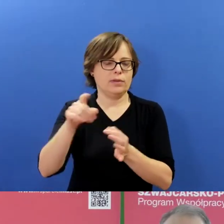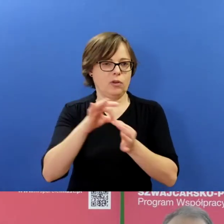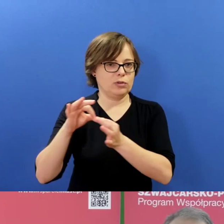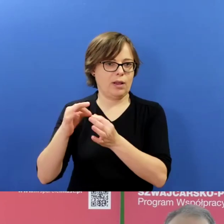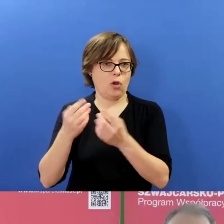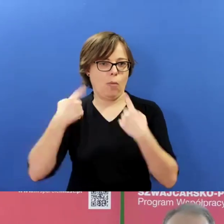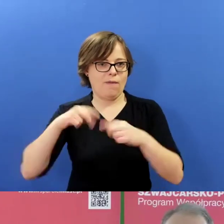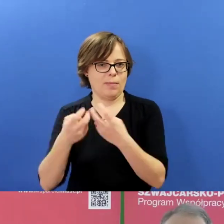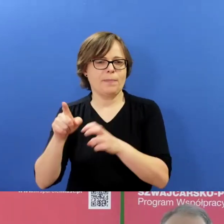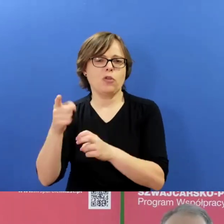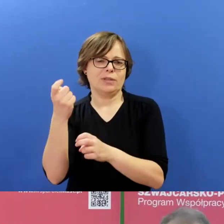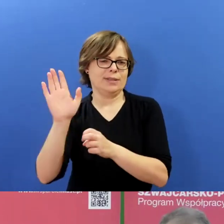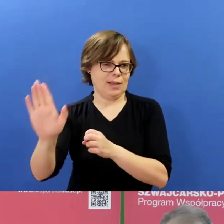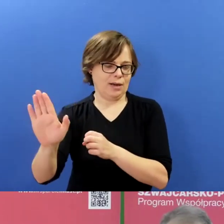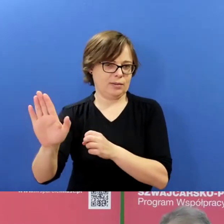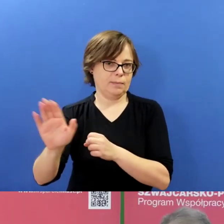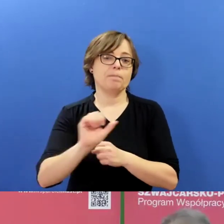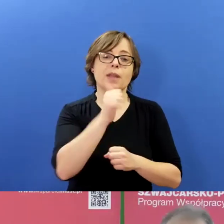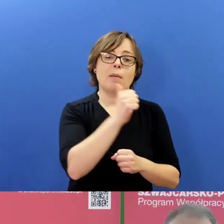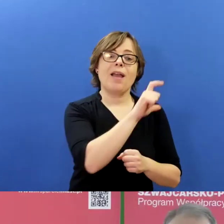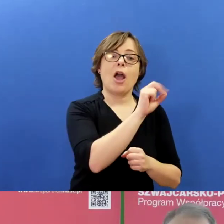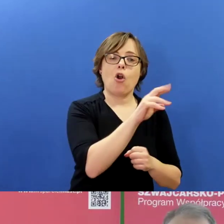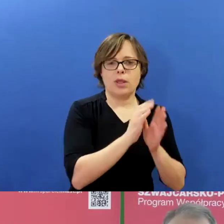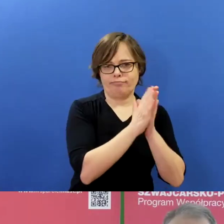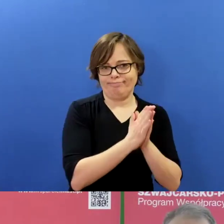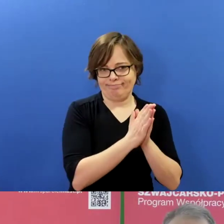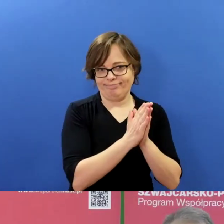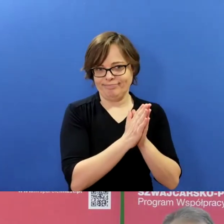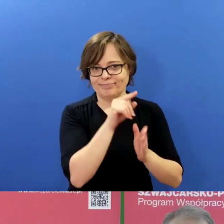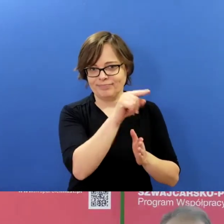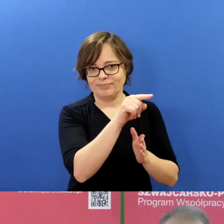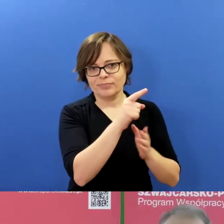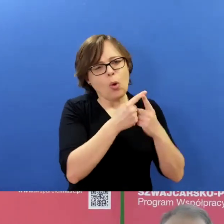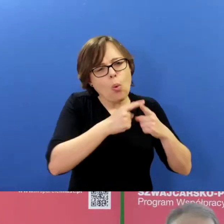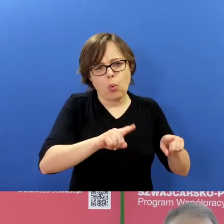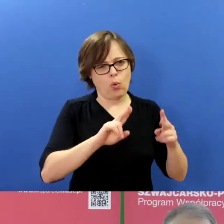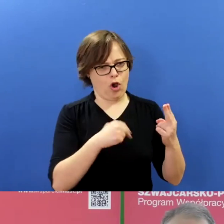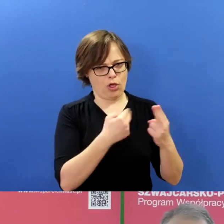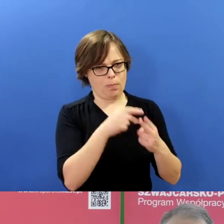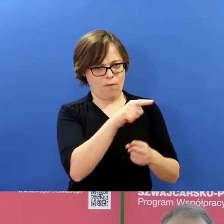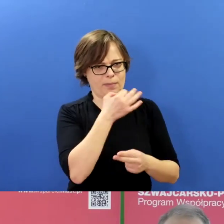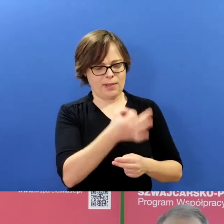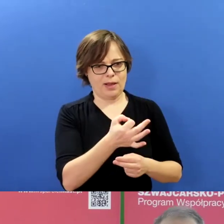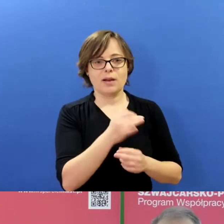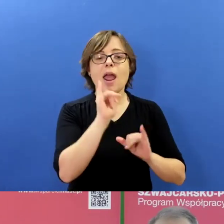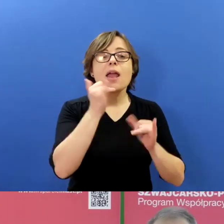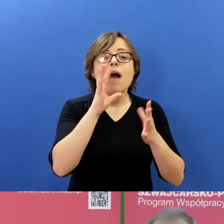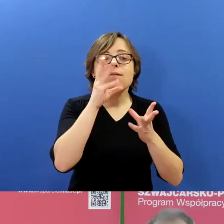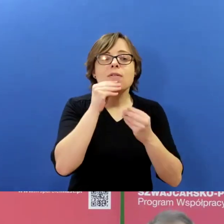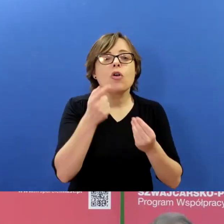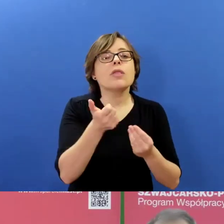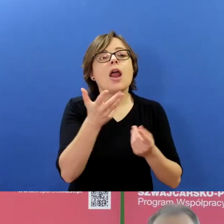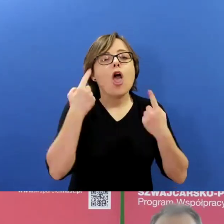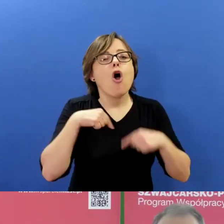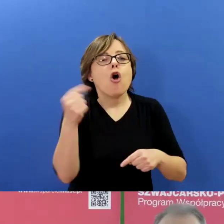more detailed, but we'll answer them in a few minutes. So right now we'd like to invite Caroline to answer these